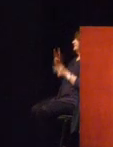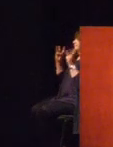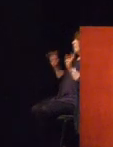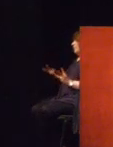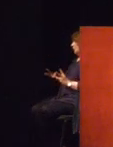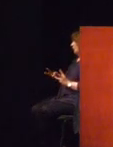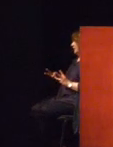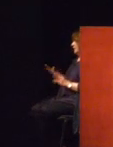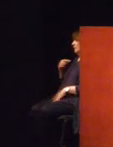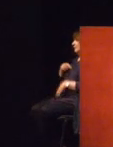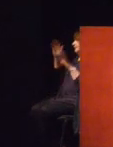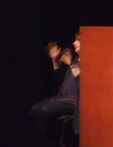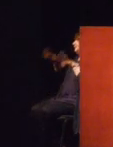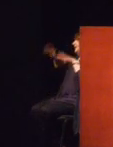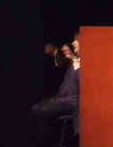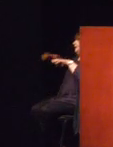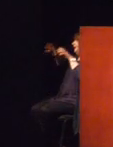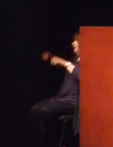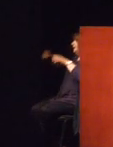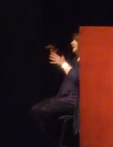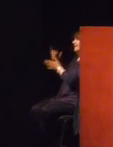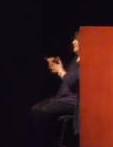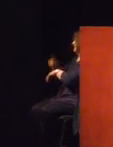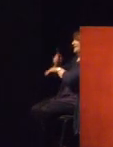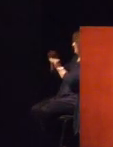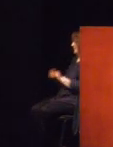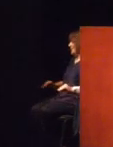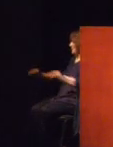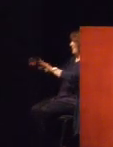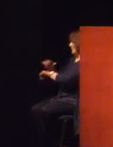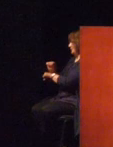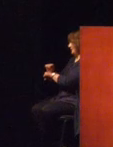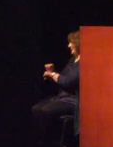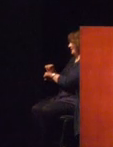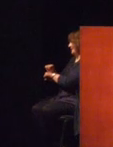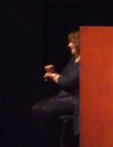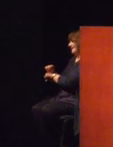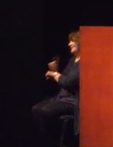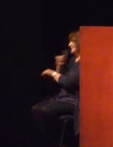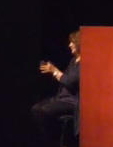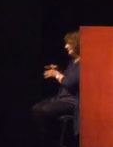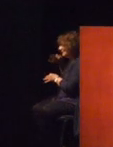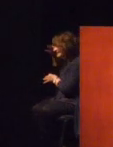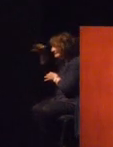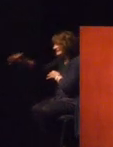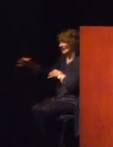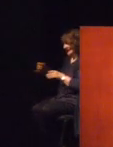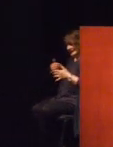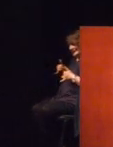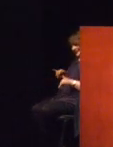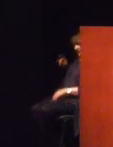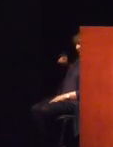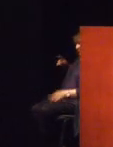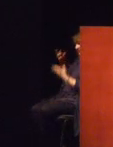we were getting all of the rain was when it was time to do the groundwork, and so it's still slated to